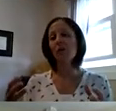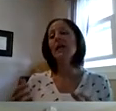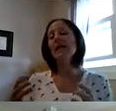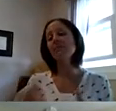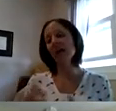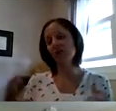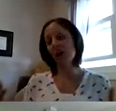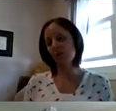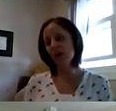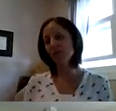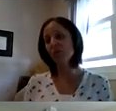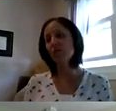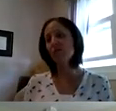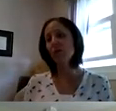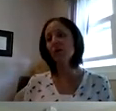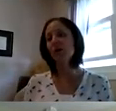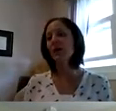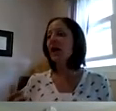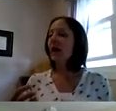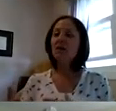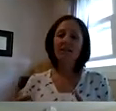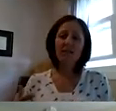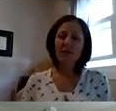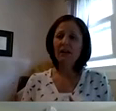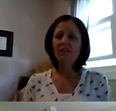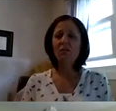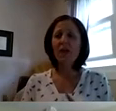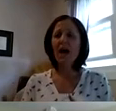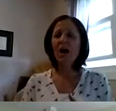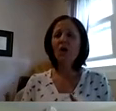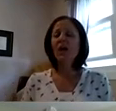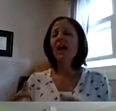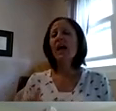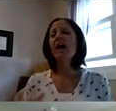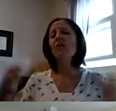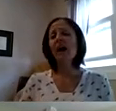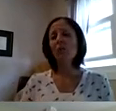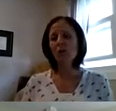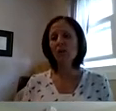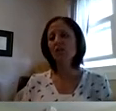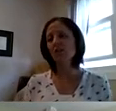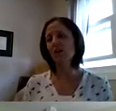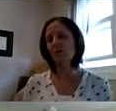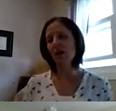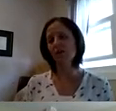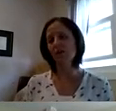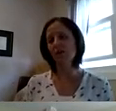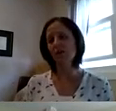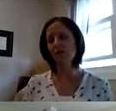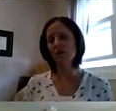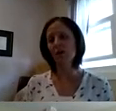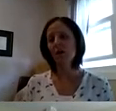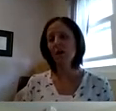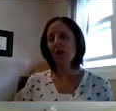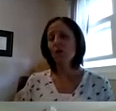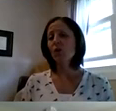will impact your operations moving forward, how that's impacted you now, and how that will continue to impact you in the